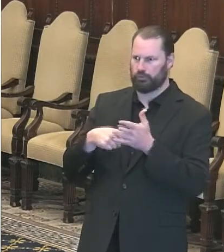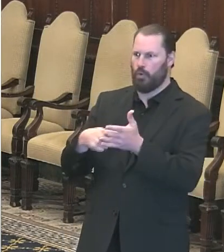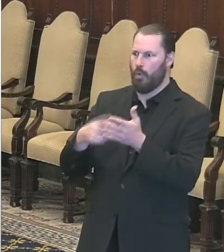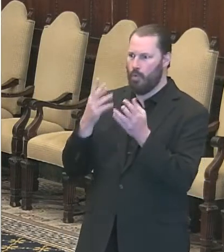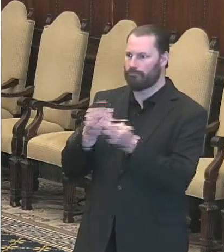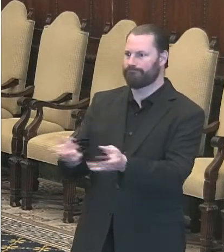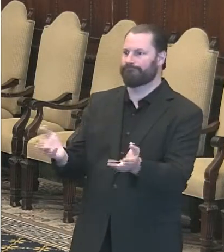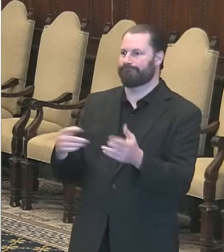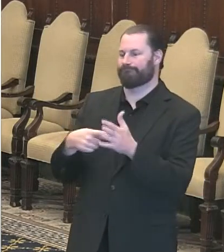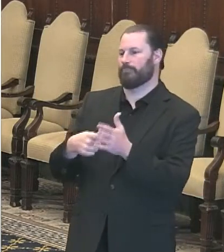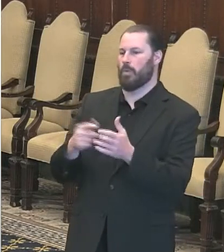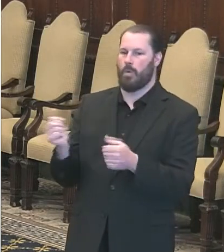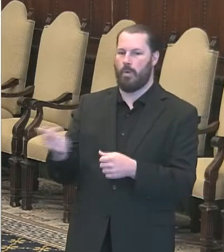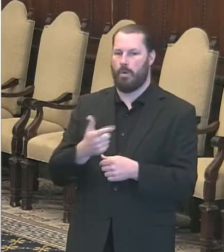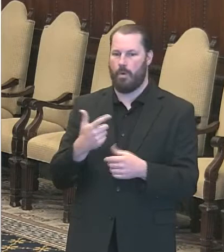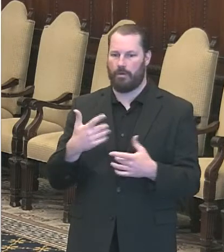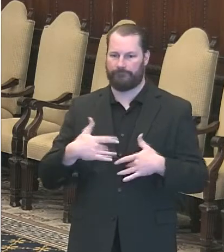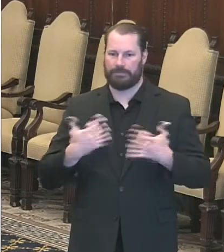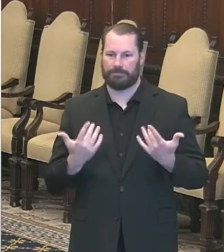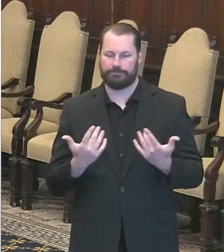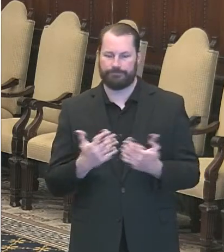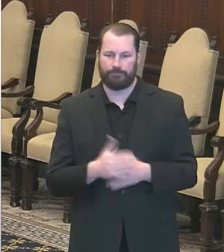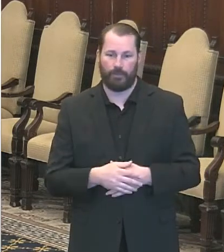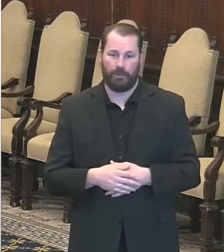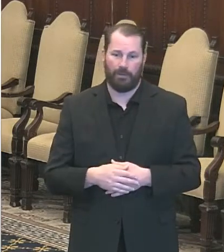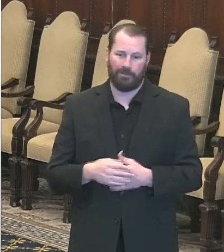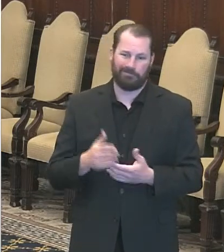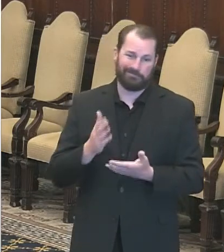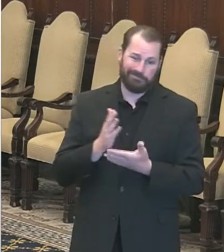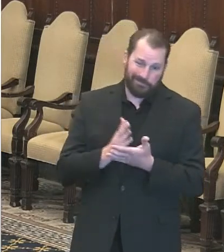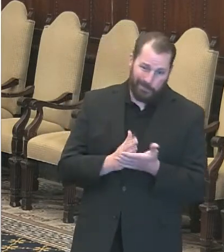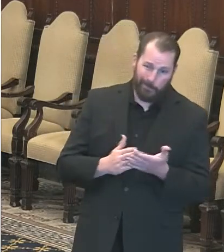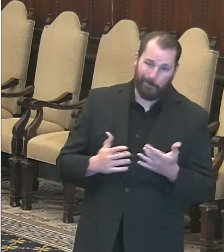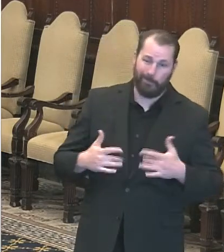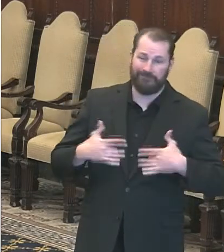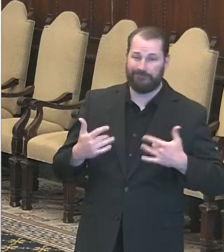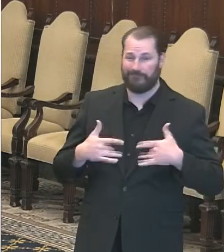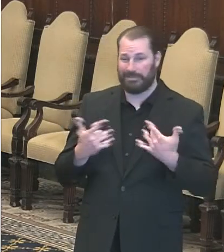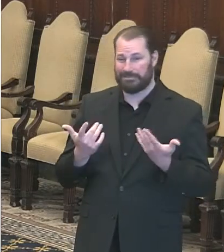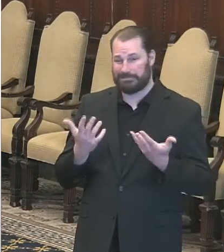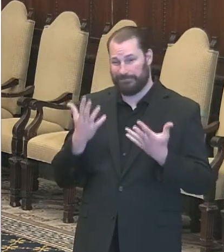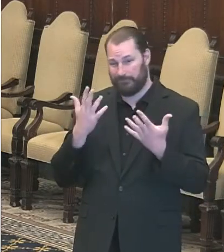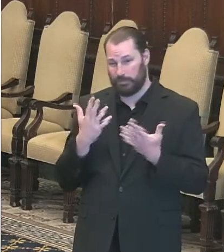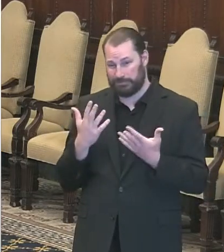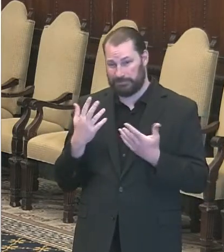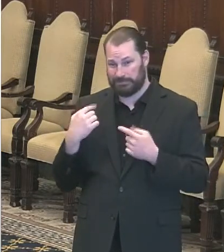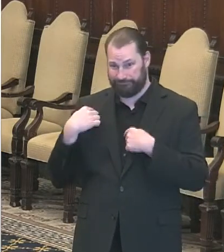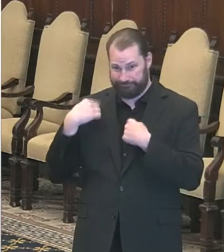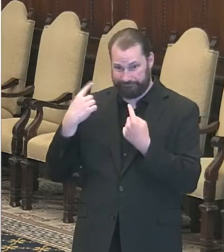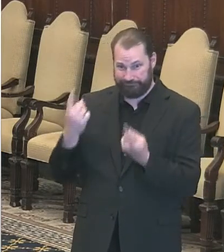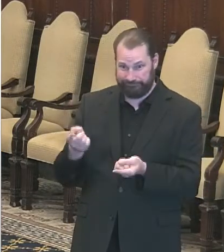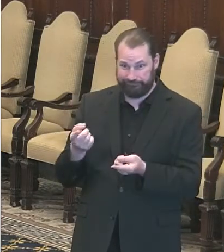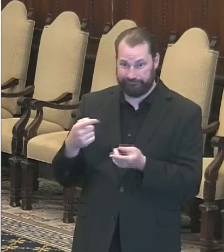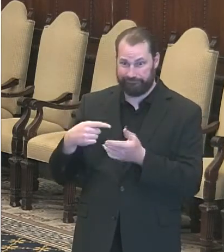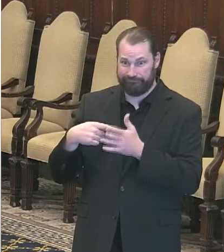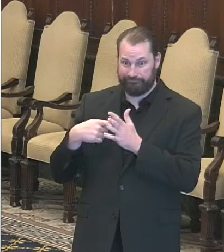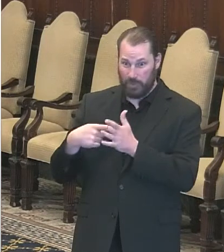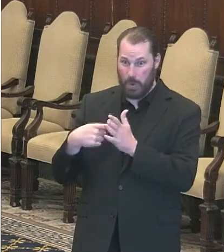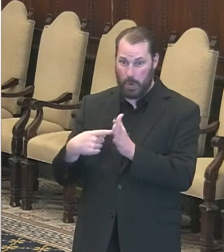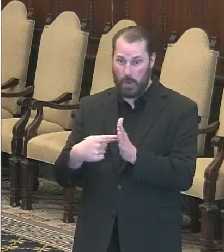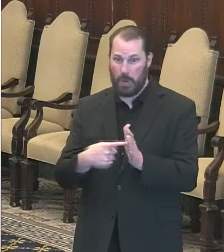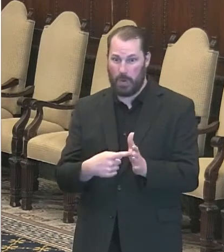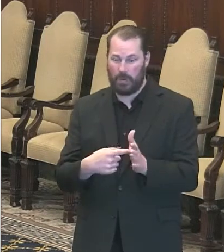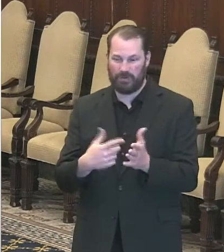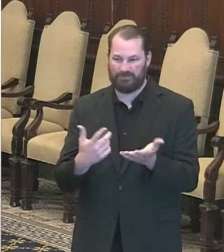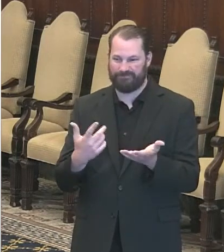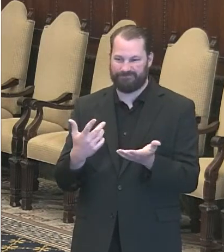are going to be some events, unfortunately, that have been part of prior Welcome America festivals that will not be able to translate to